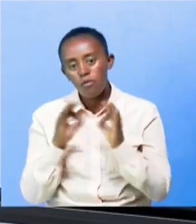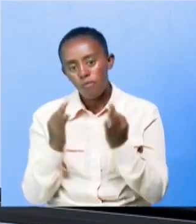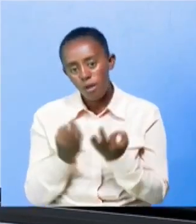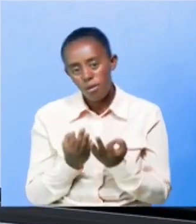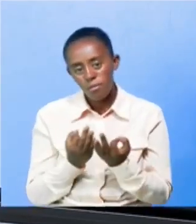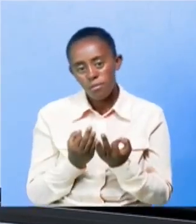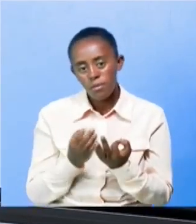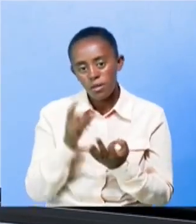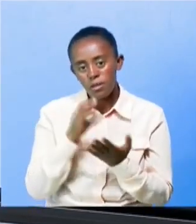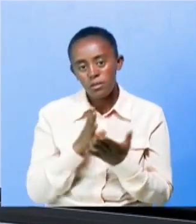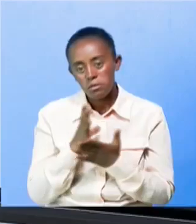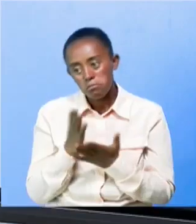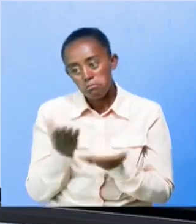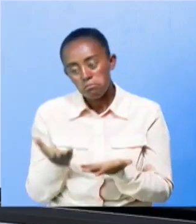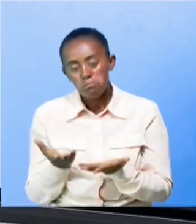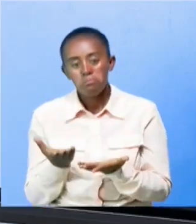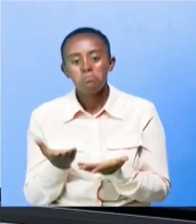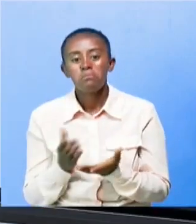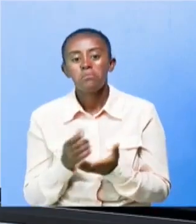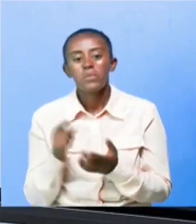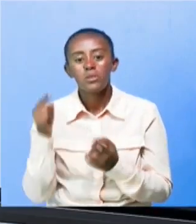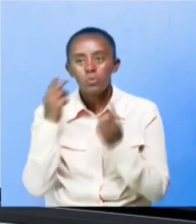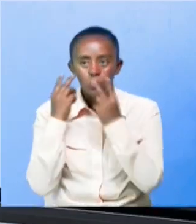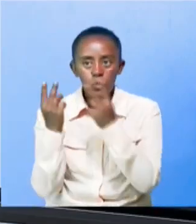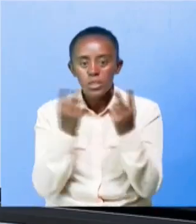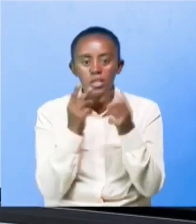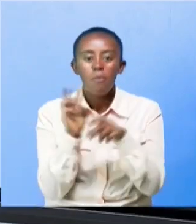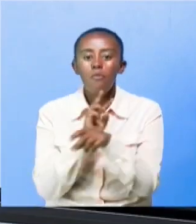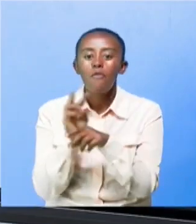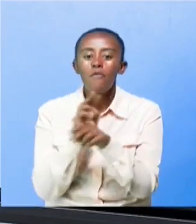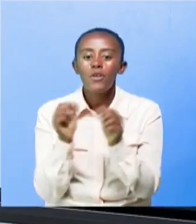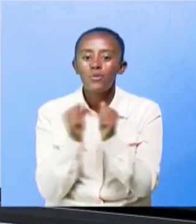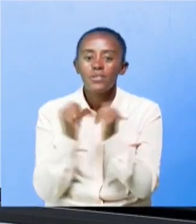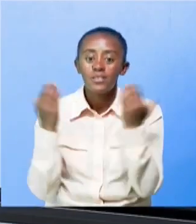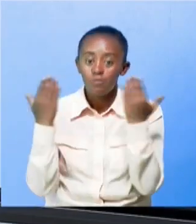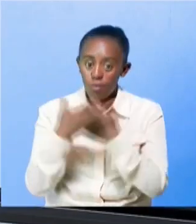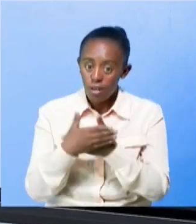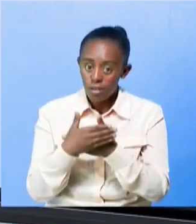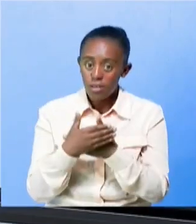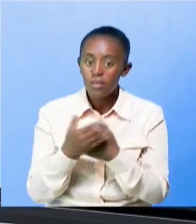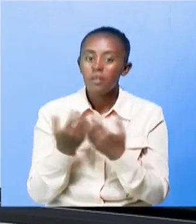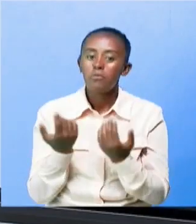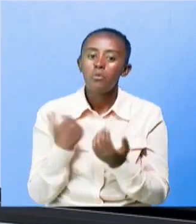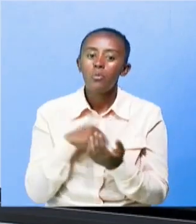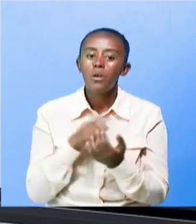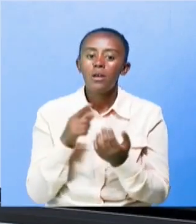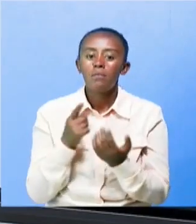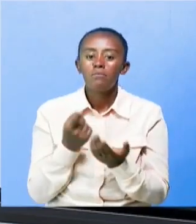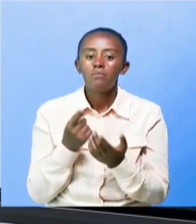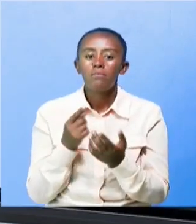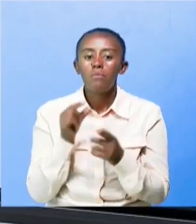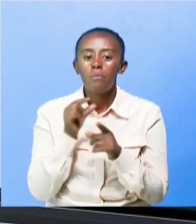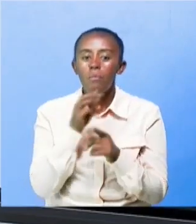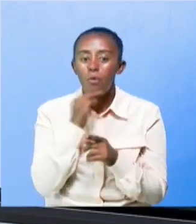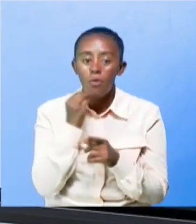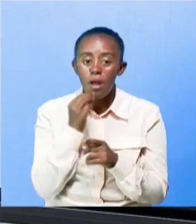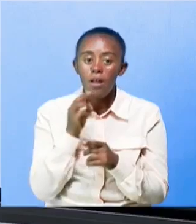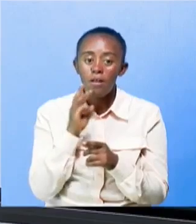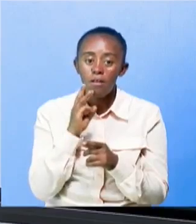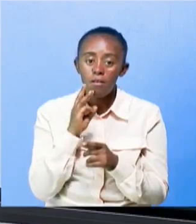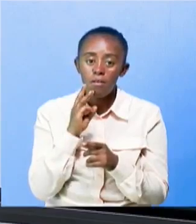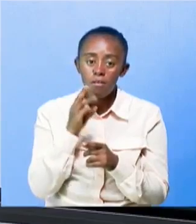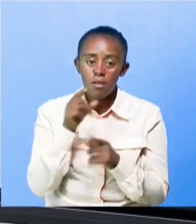or some acquaintance we have to see a movie with them tonight. So we have used the modal verb will